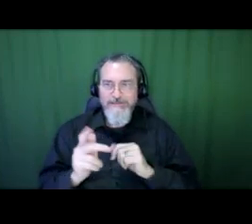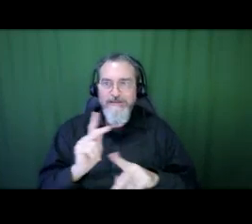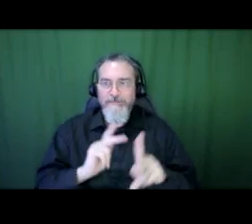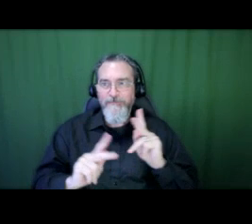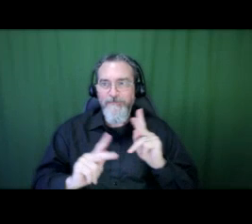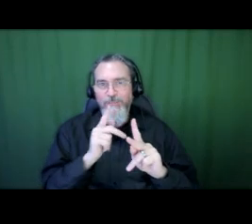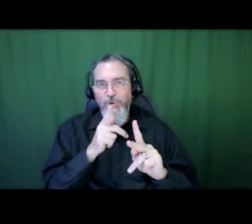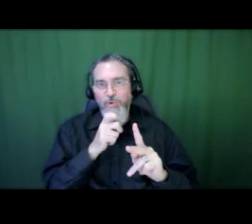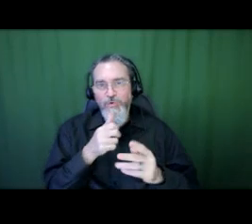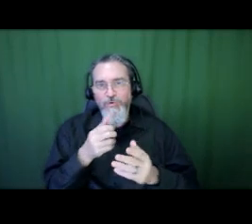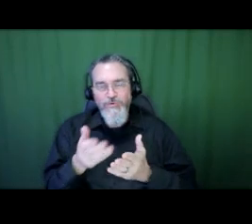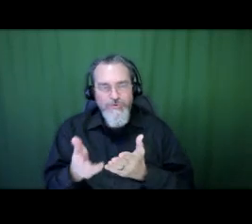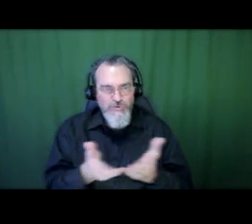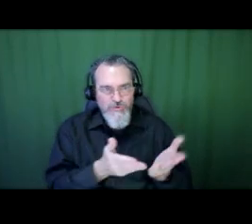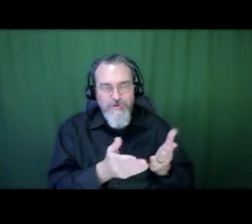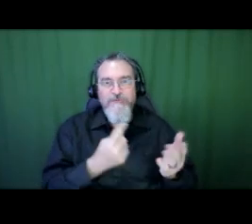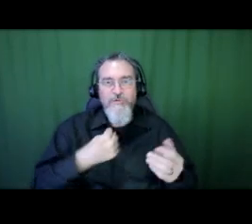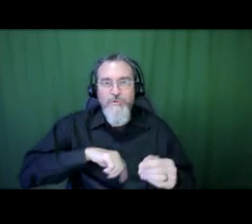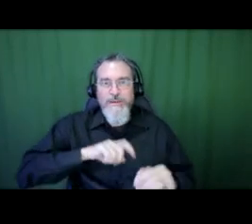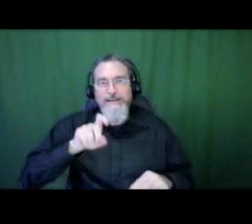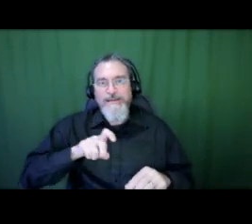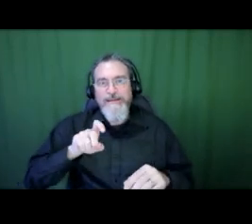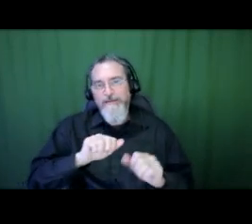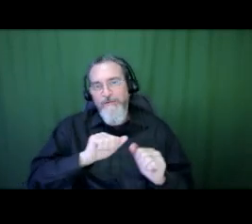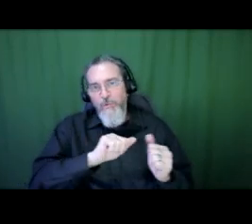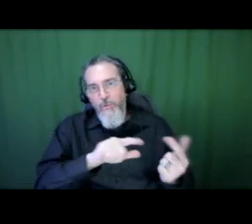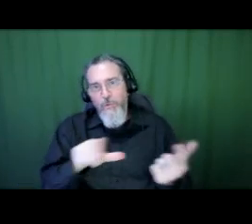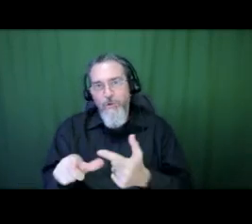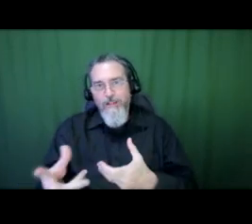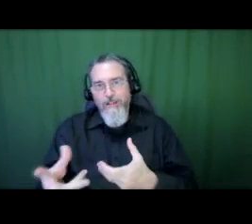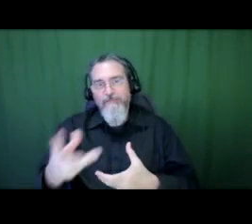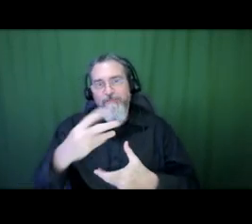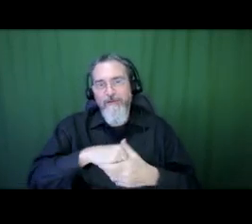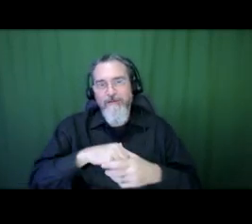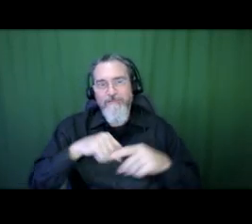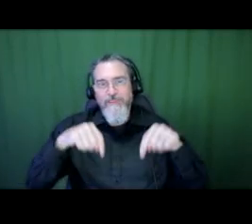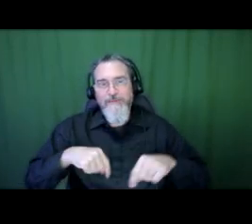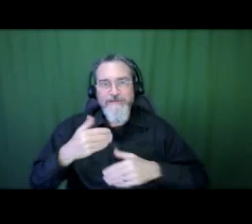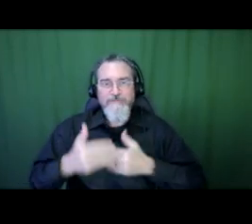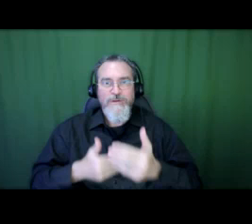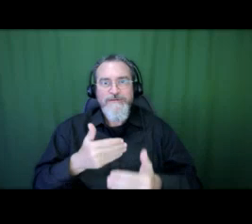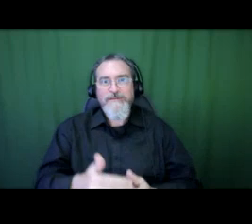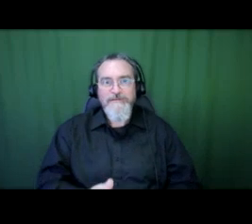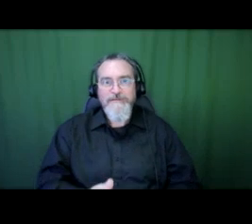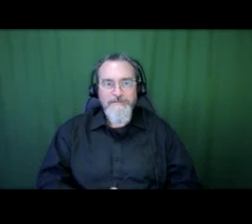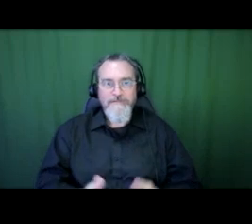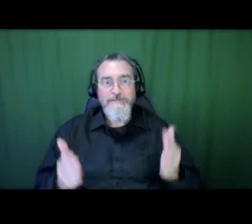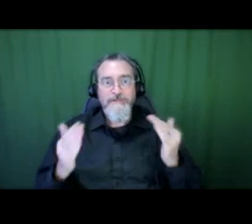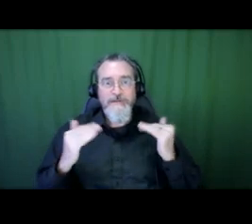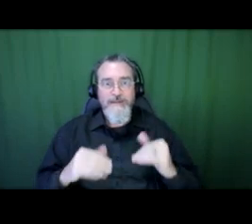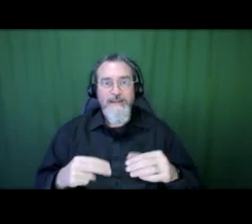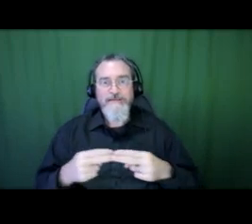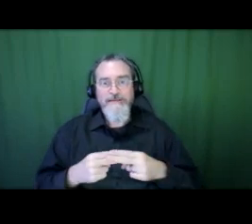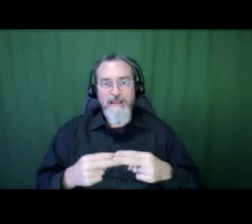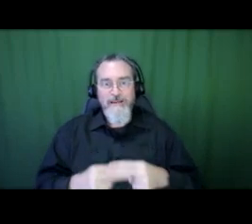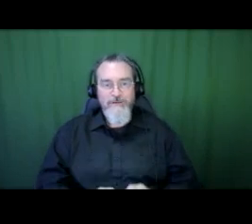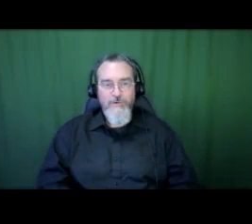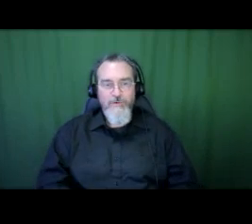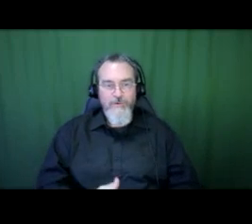have to better support them through this process while they're completing training. Next slide.